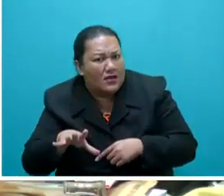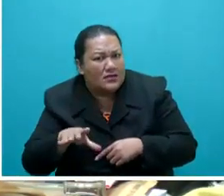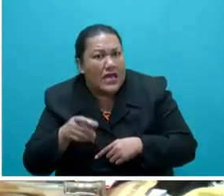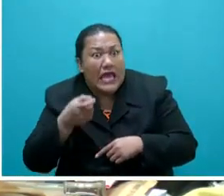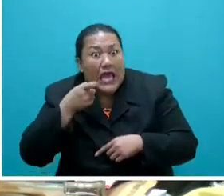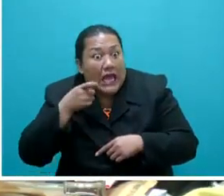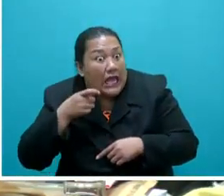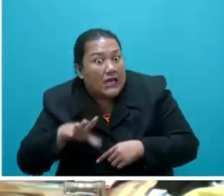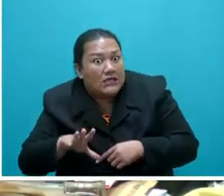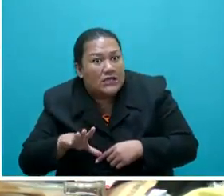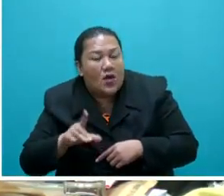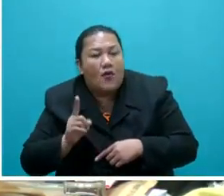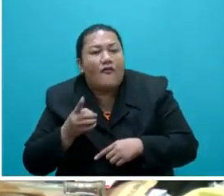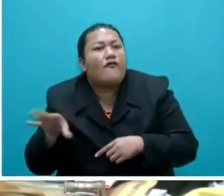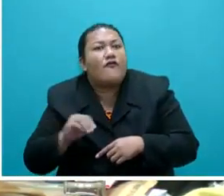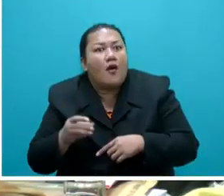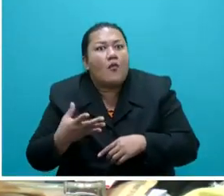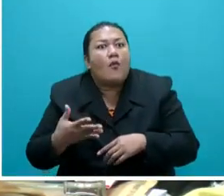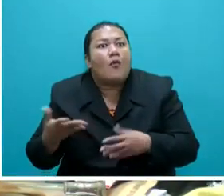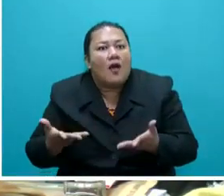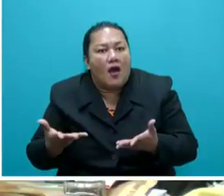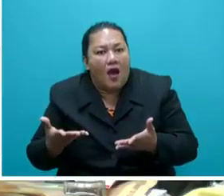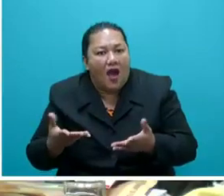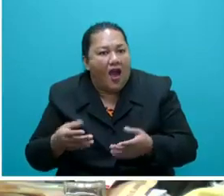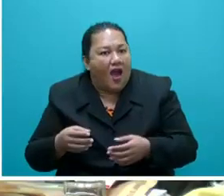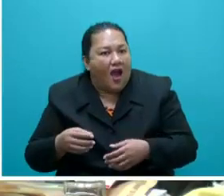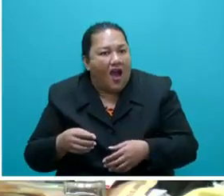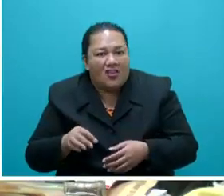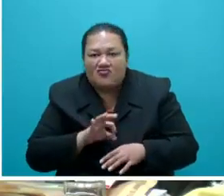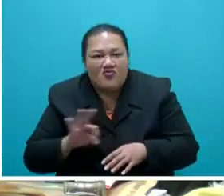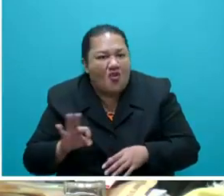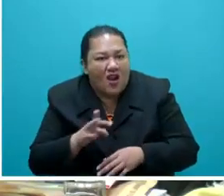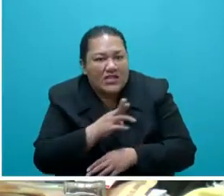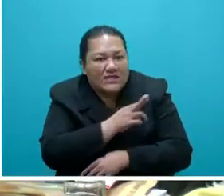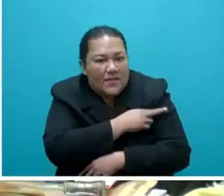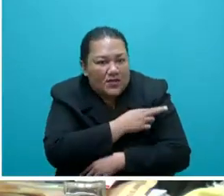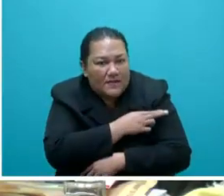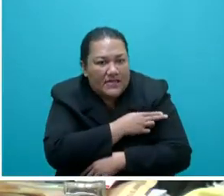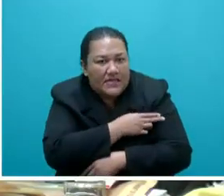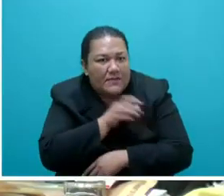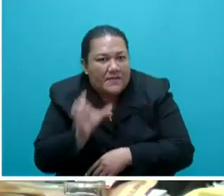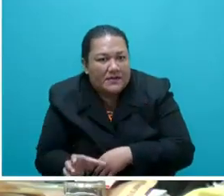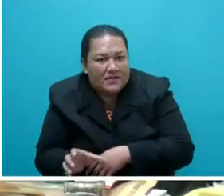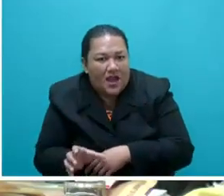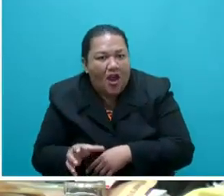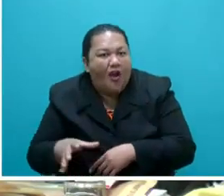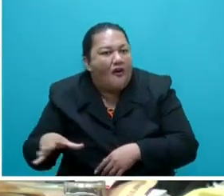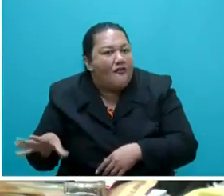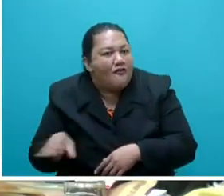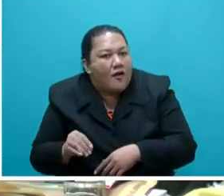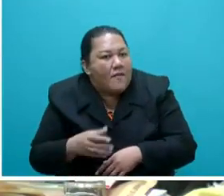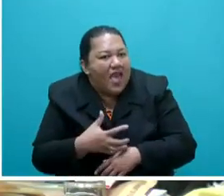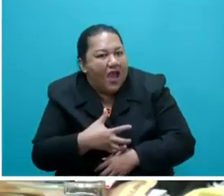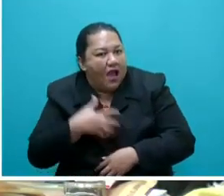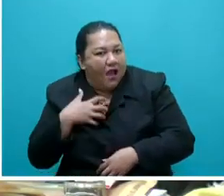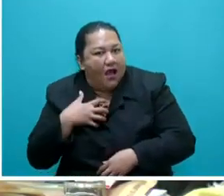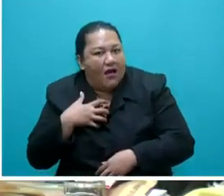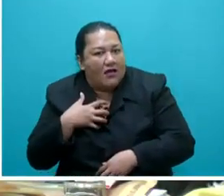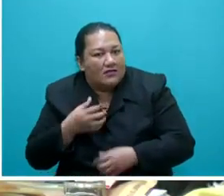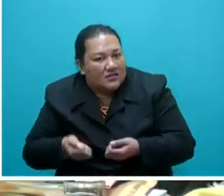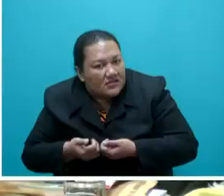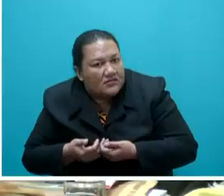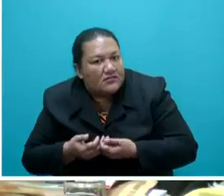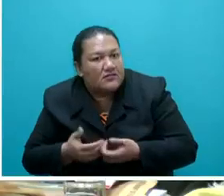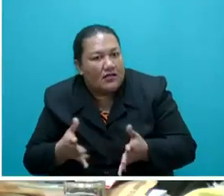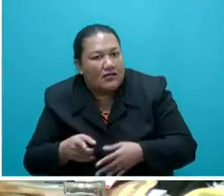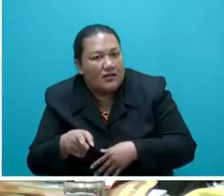deep irresponsibility and, to quote the honorable member, out of anger and disgust. When we sow fear